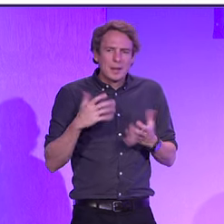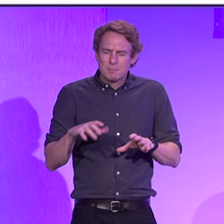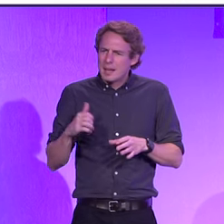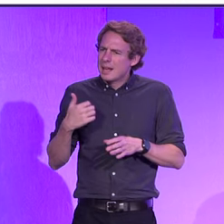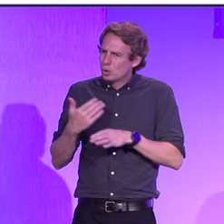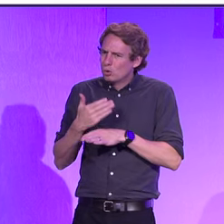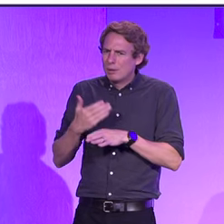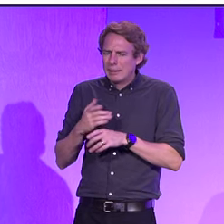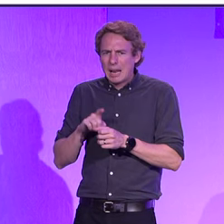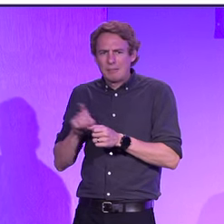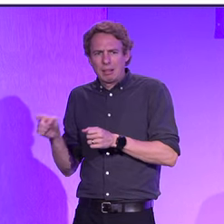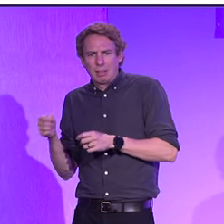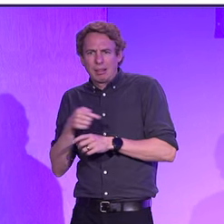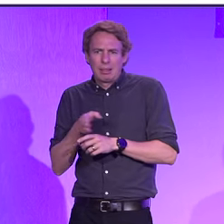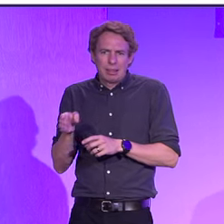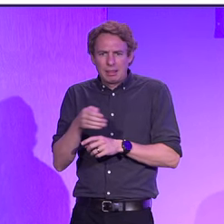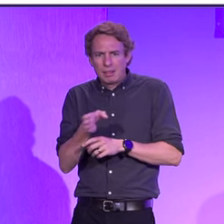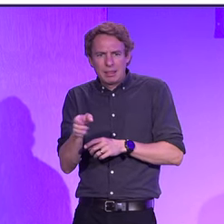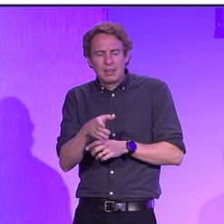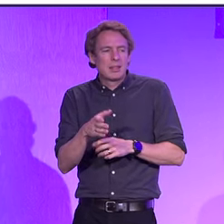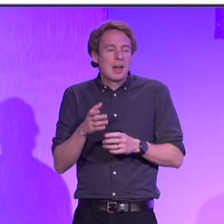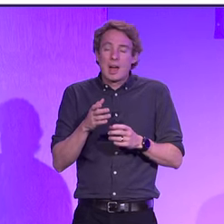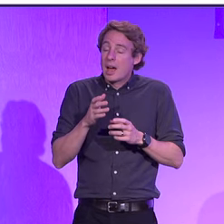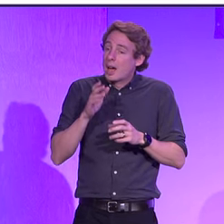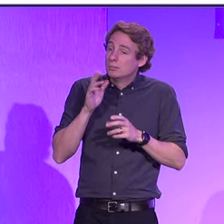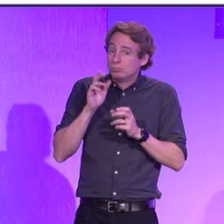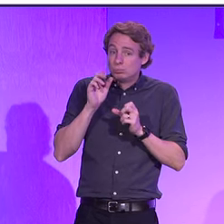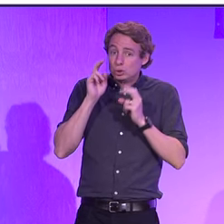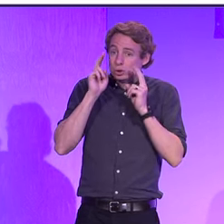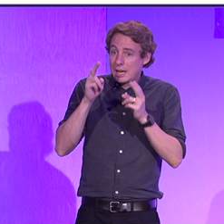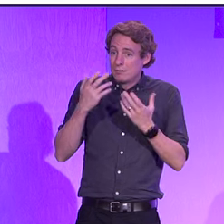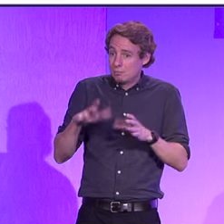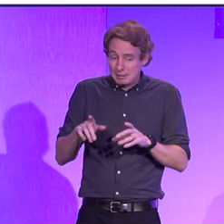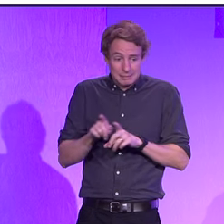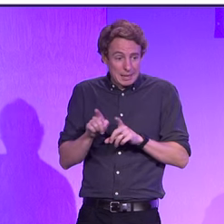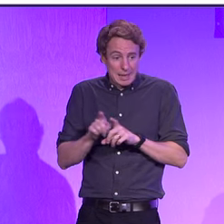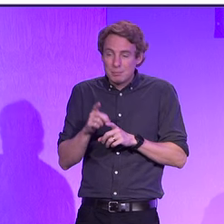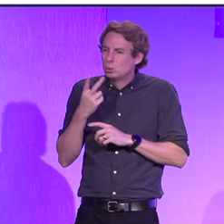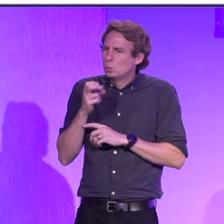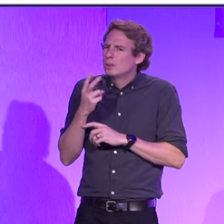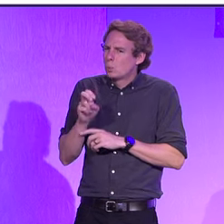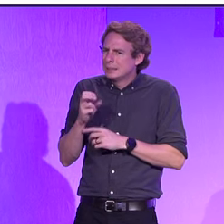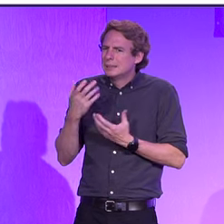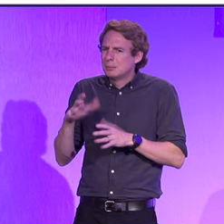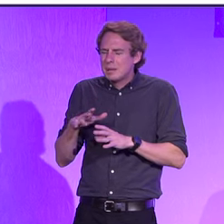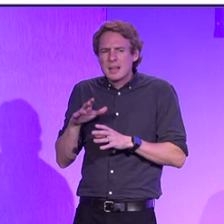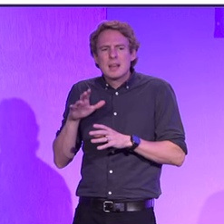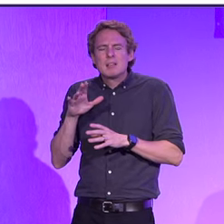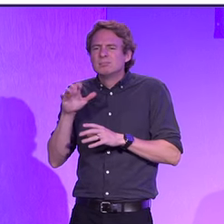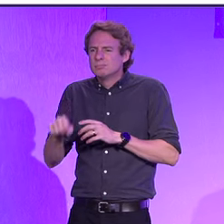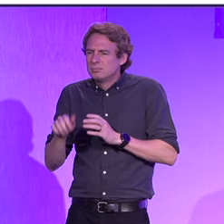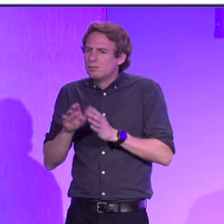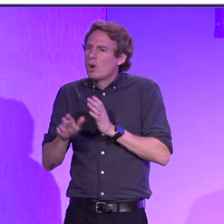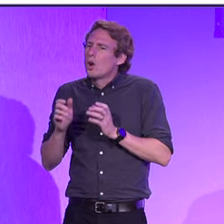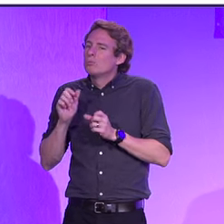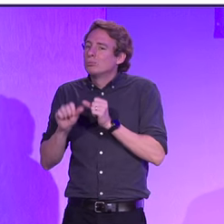I've pivoted a lot in my career, and Chef Software has too. It's gone through some big changes. It was acquired in 2020. By